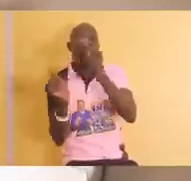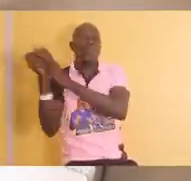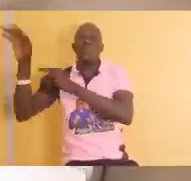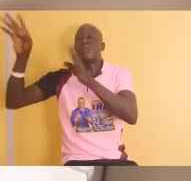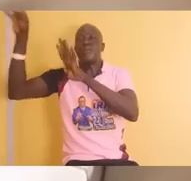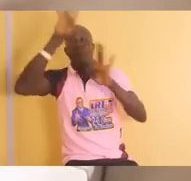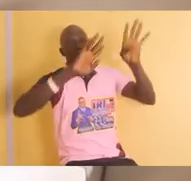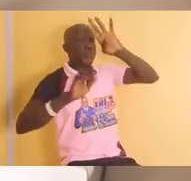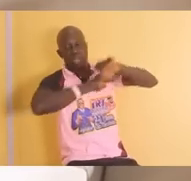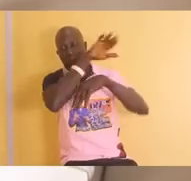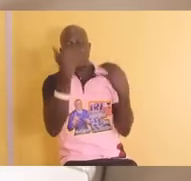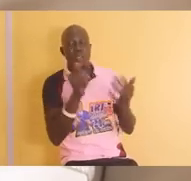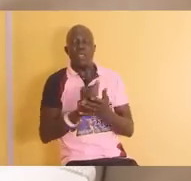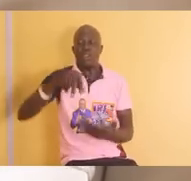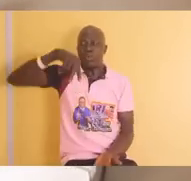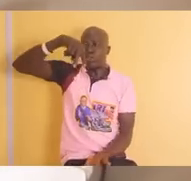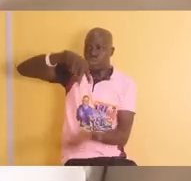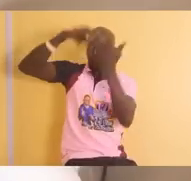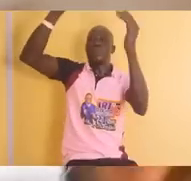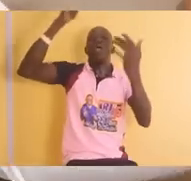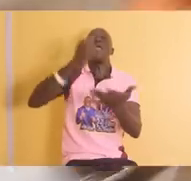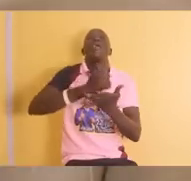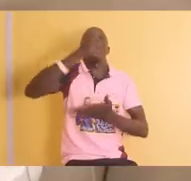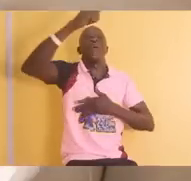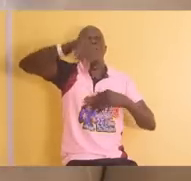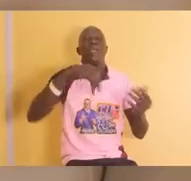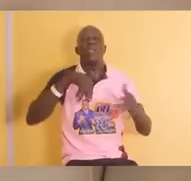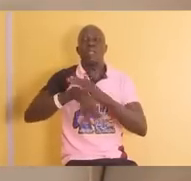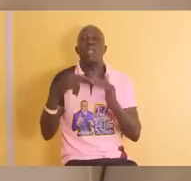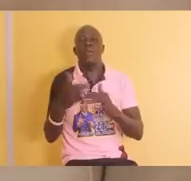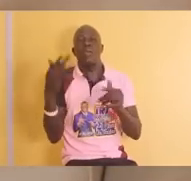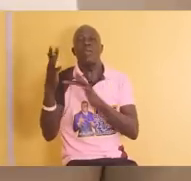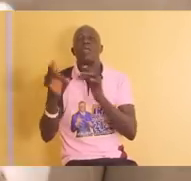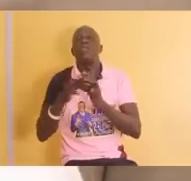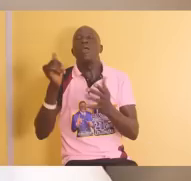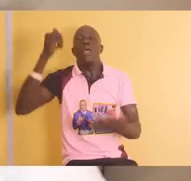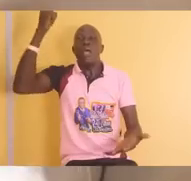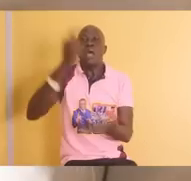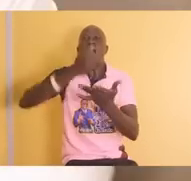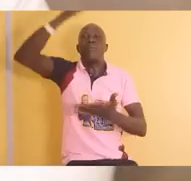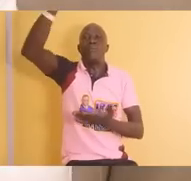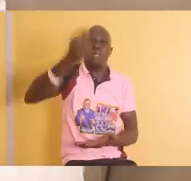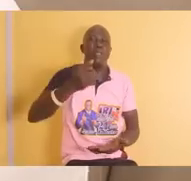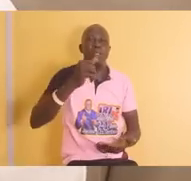ba wa ko soke samene loruko jesu aye to wa wa gabe